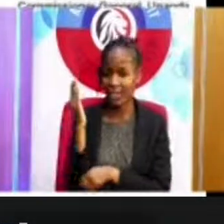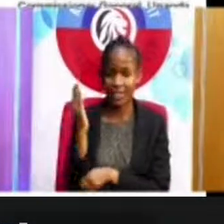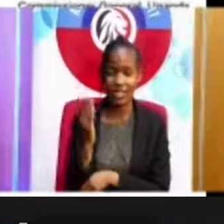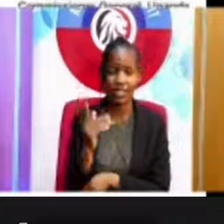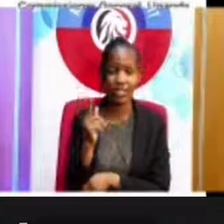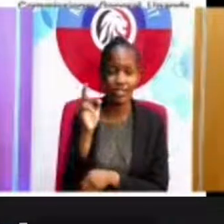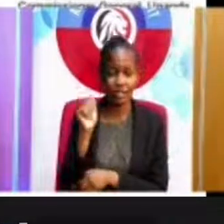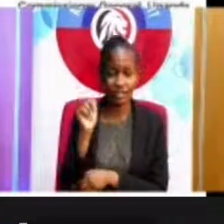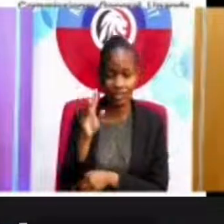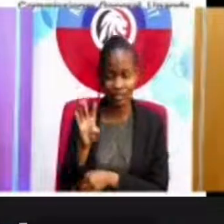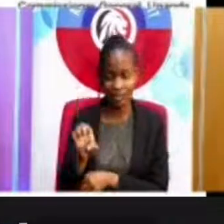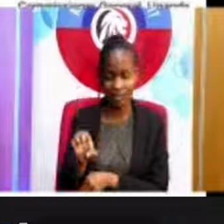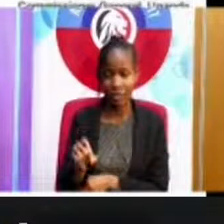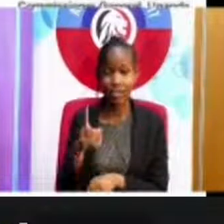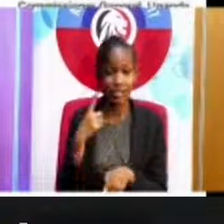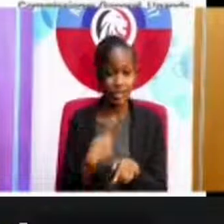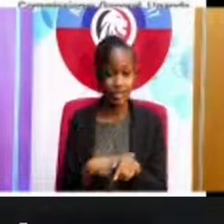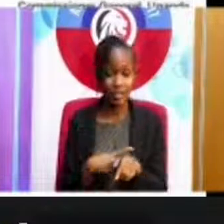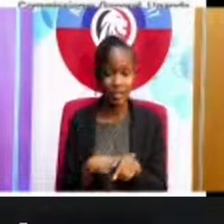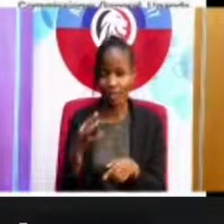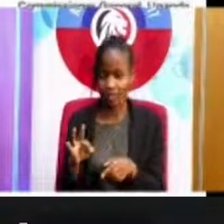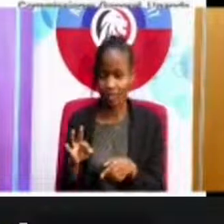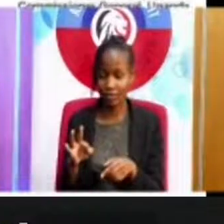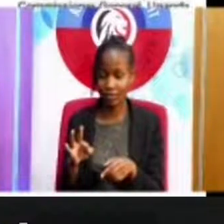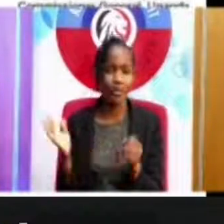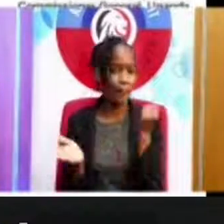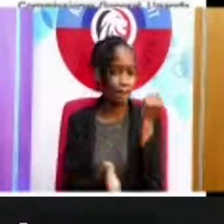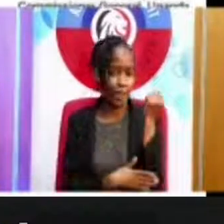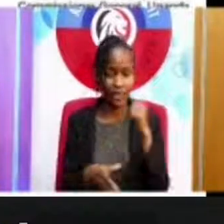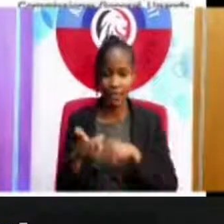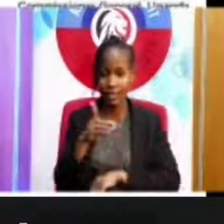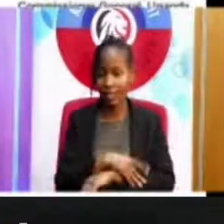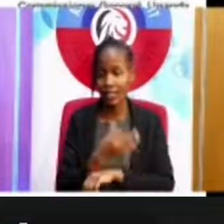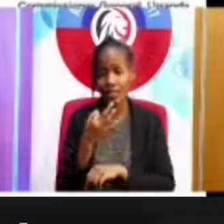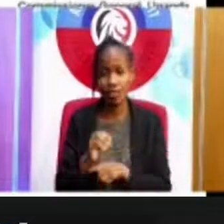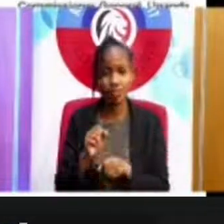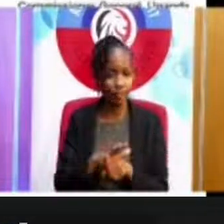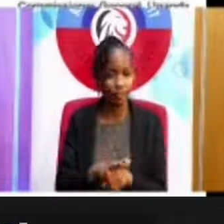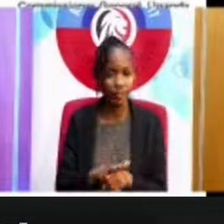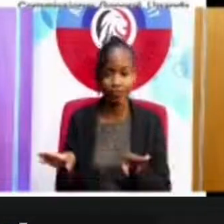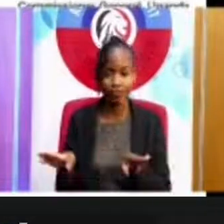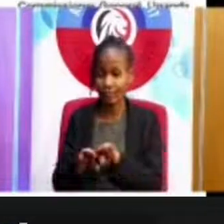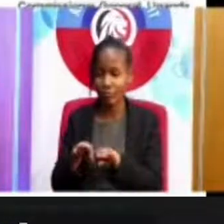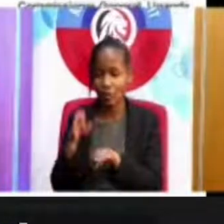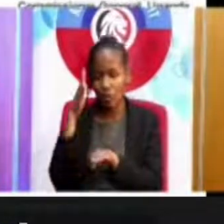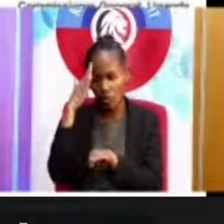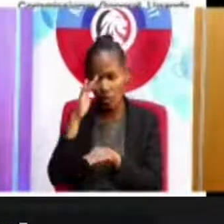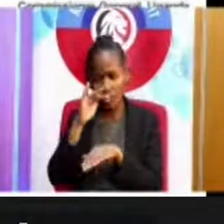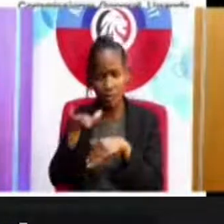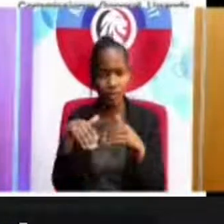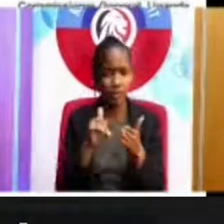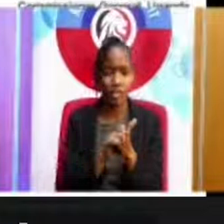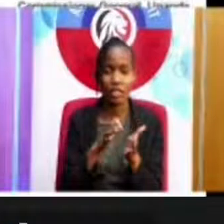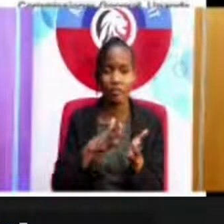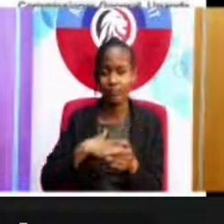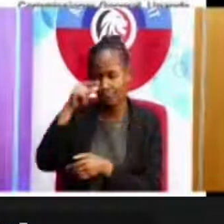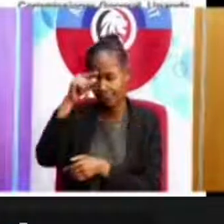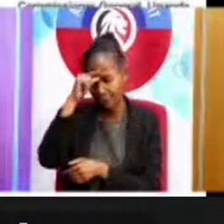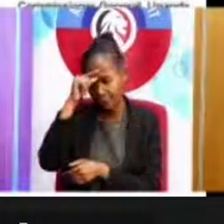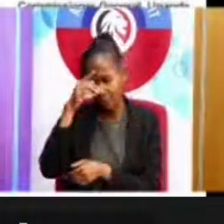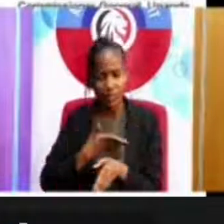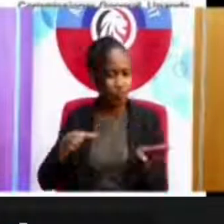difficult days of COVID-19 lockdown. As you know, our government took a deliberate decision to lock down